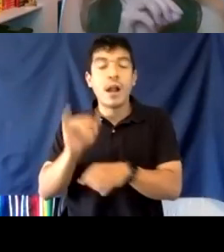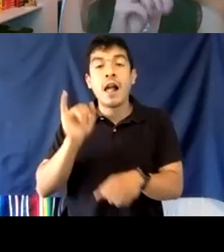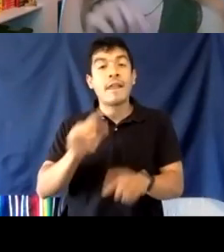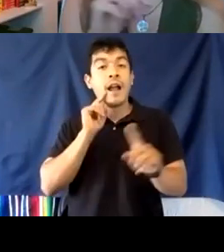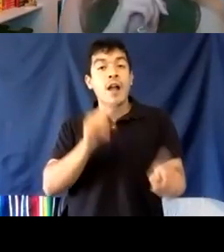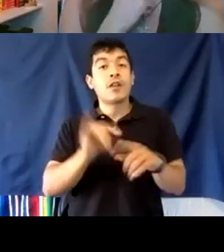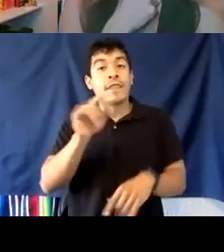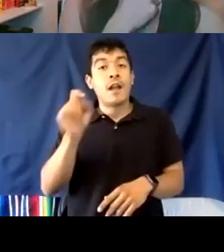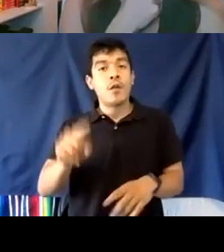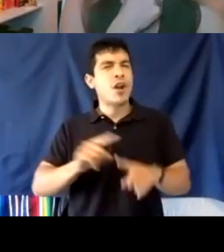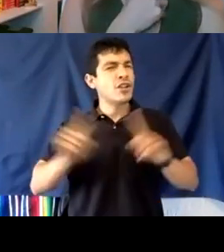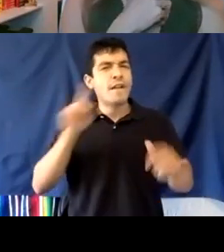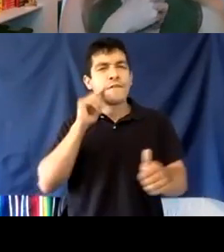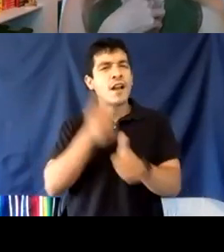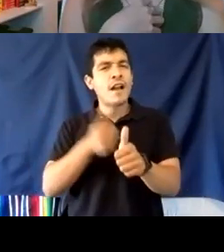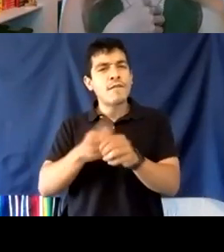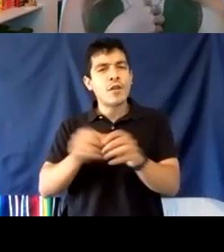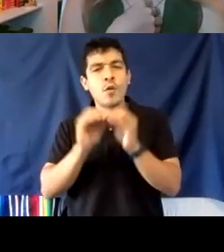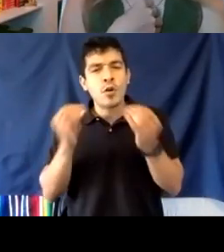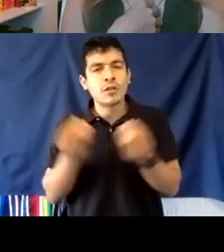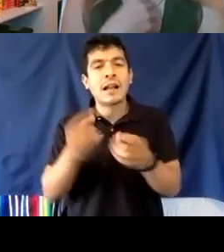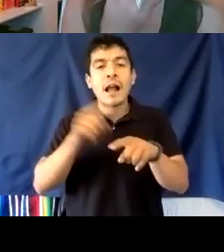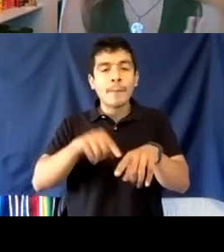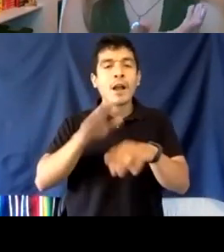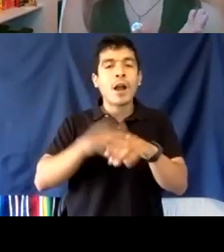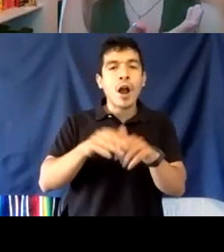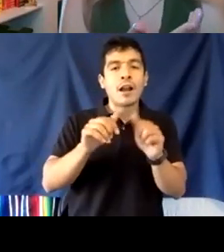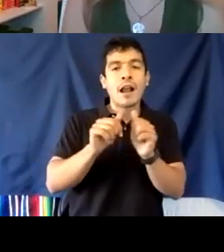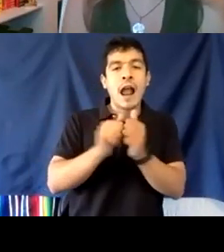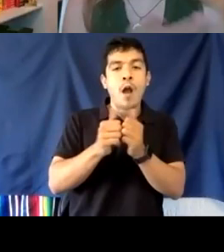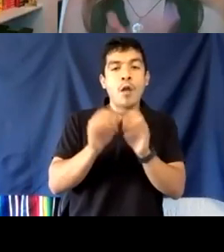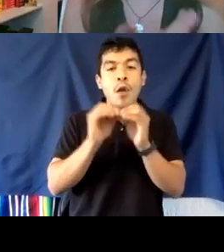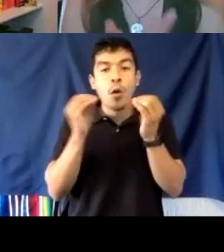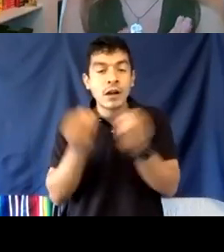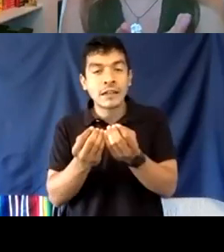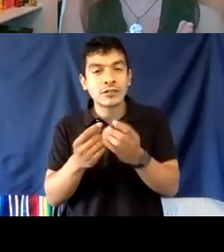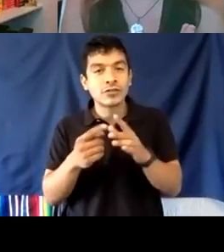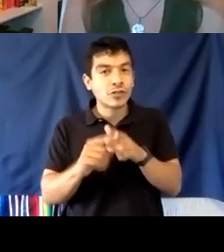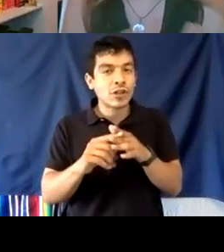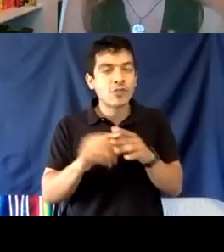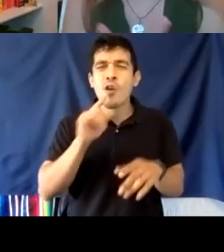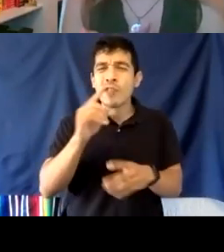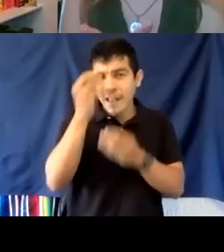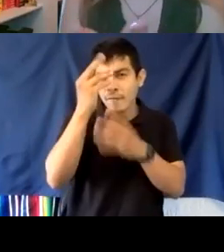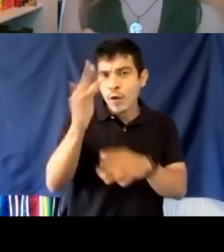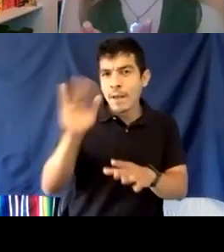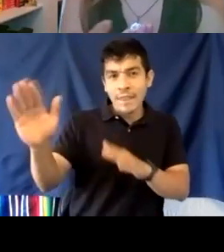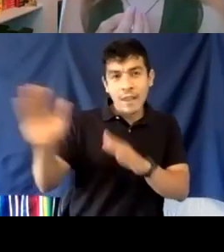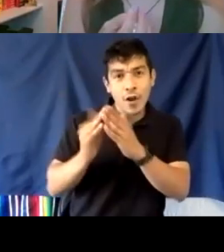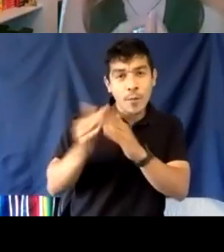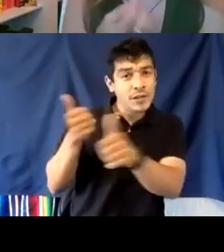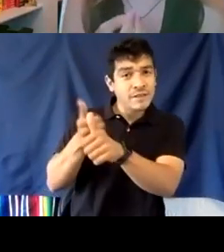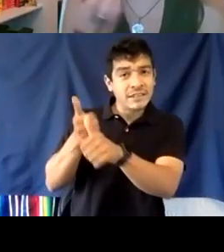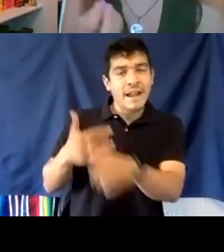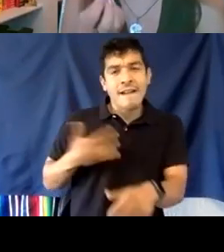that question was different for every organization, depending on how the organization saw it, right? So it's very much informed by the community's feeling